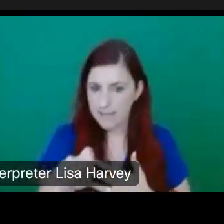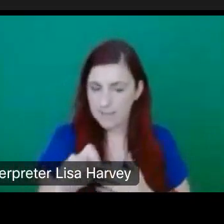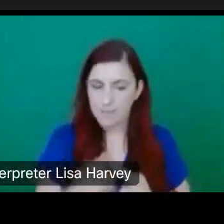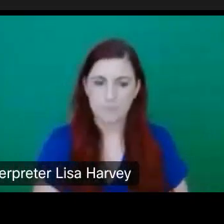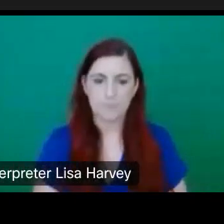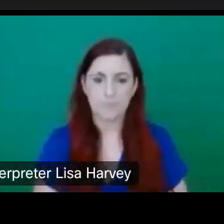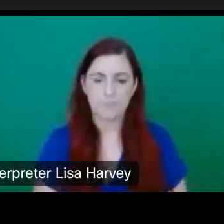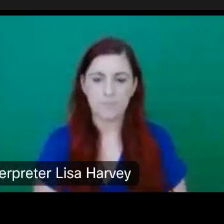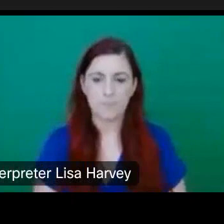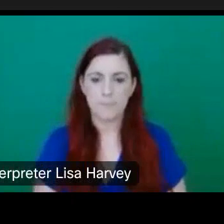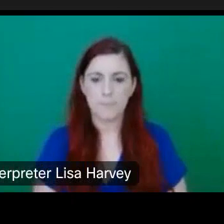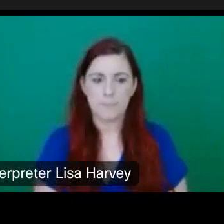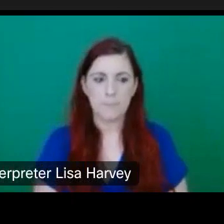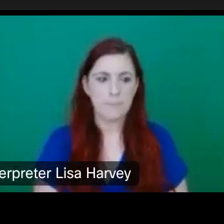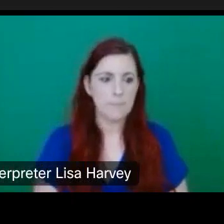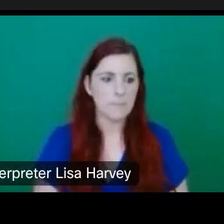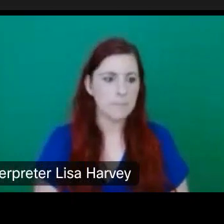going to mute myself. Thanks very much.